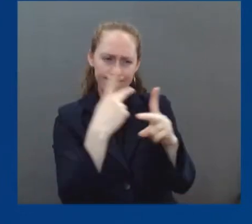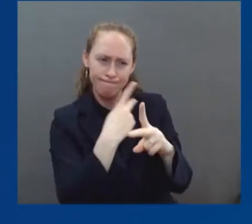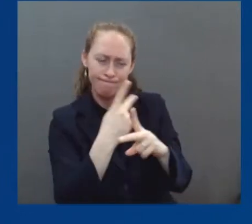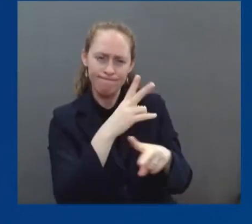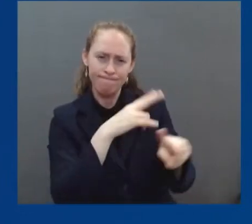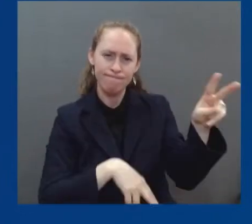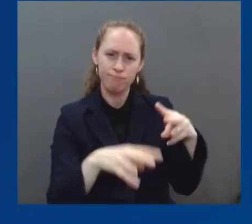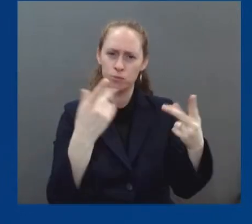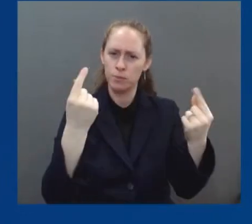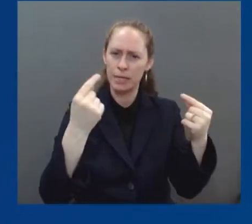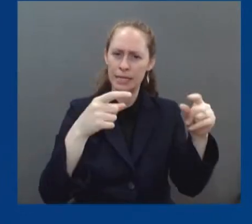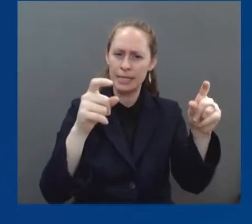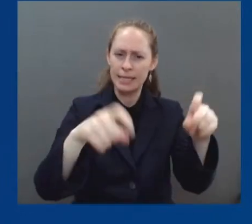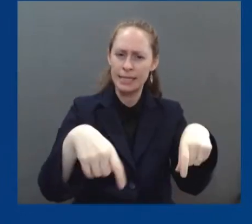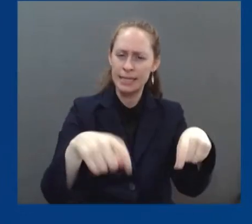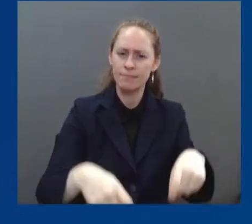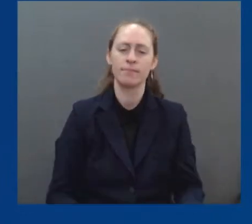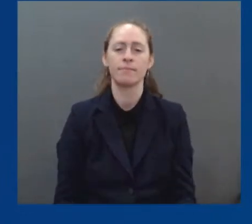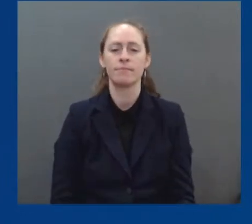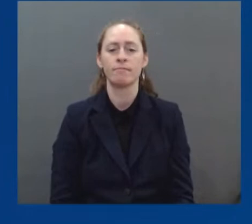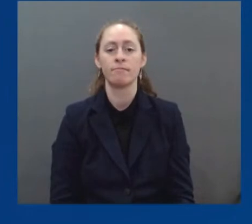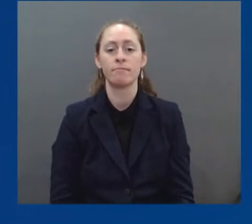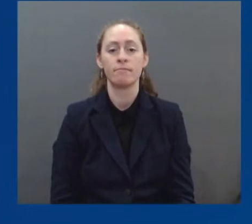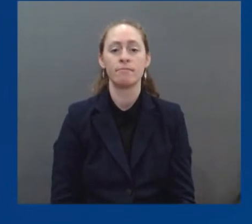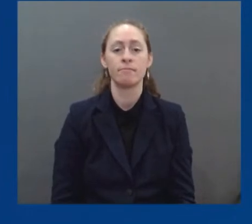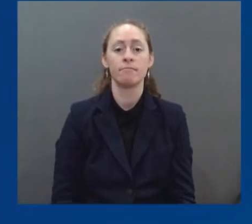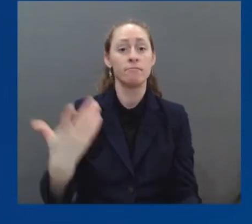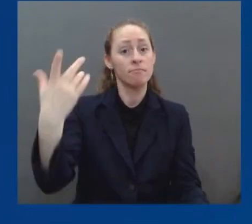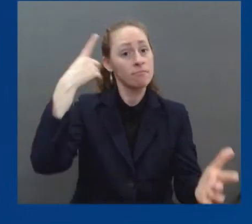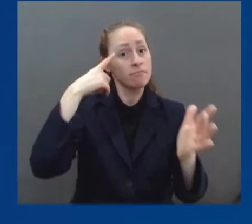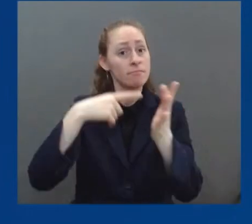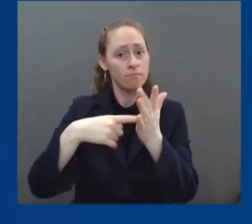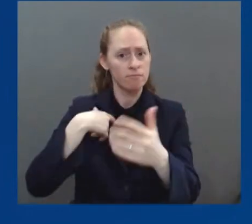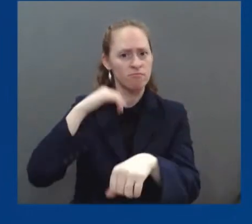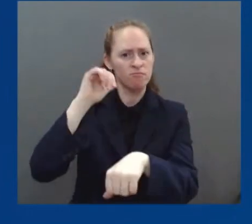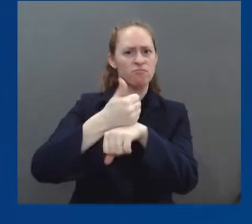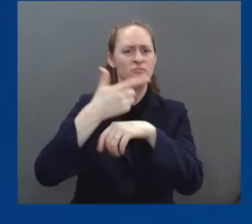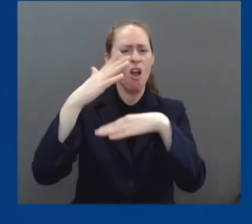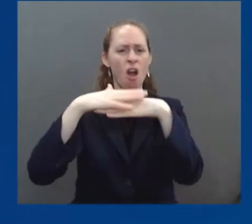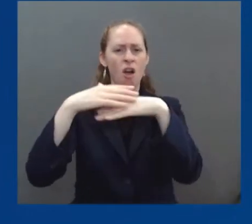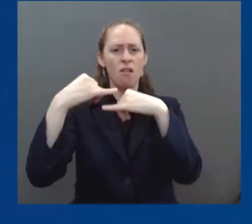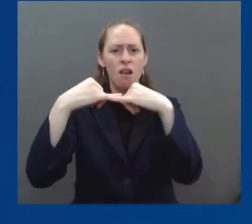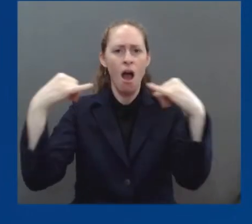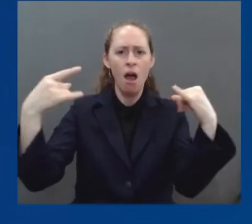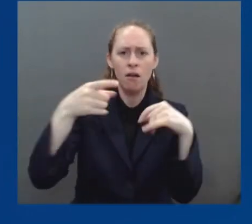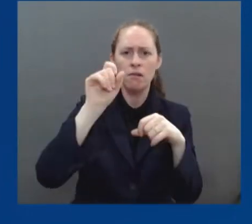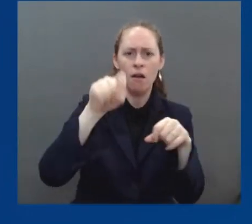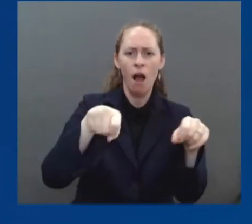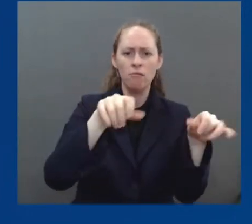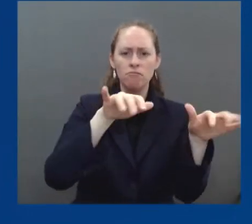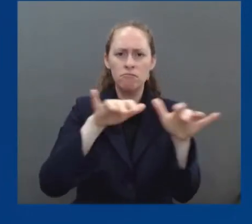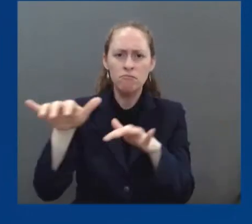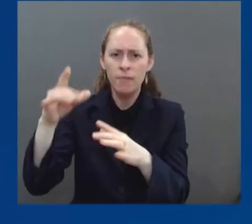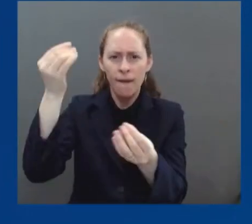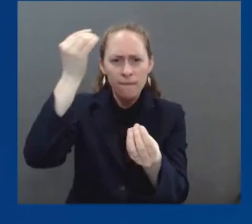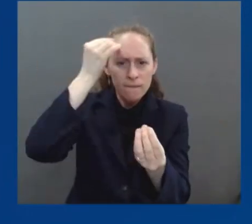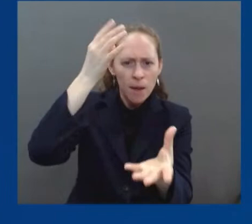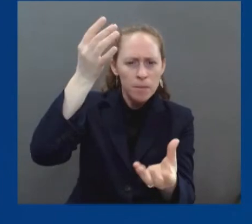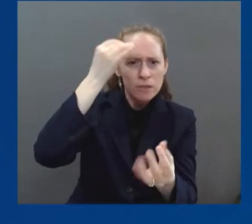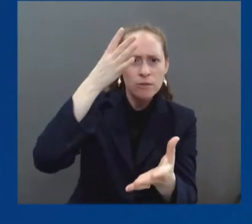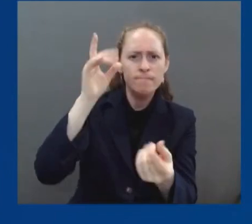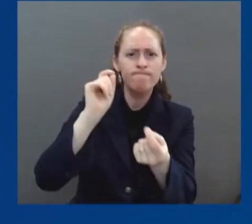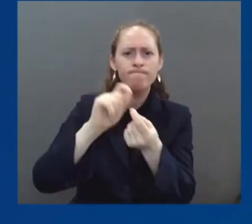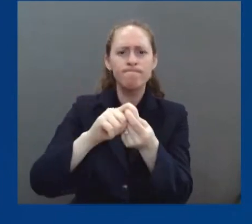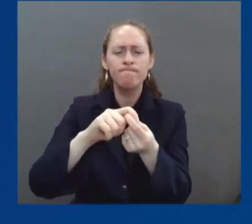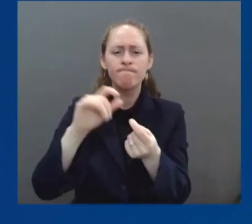support they need, as well as helping them understand if they have a disability and educating them on their rights. Long